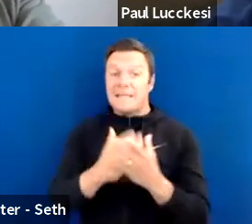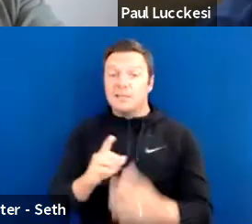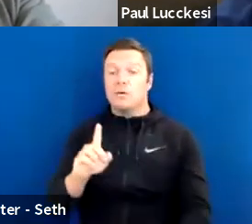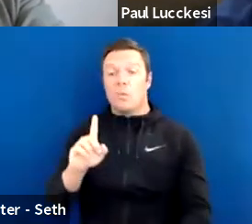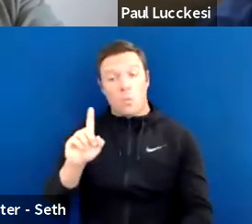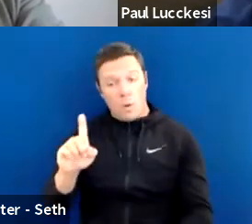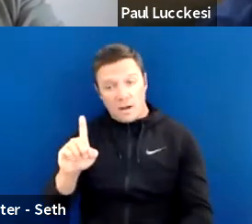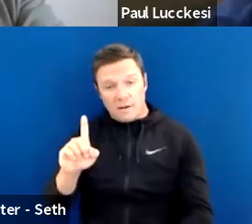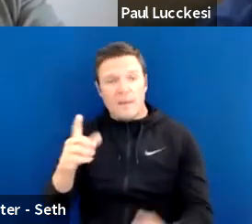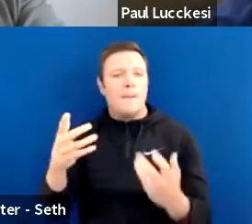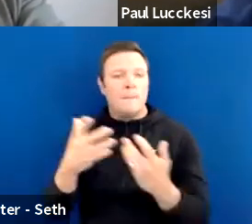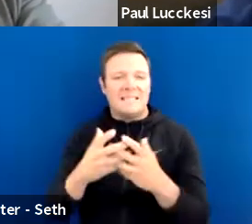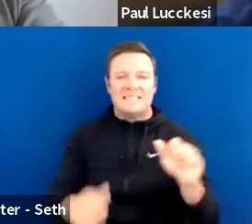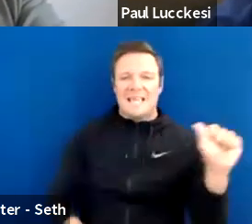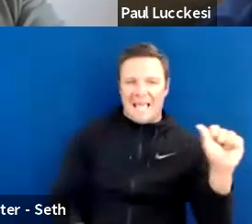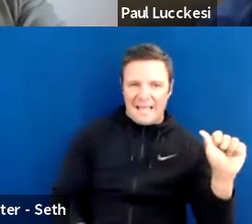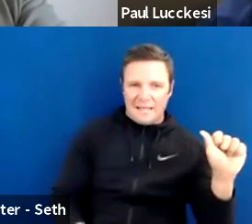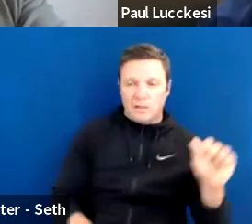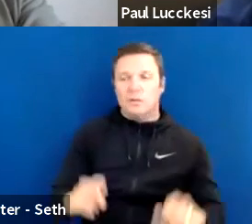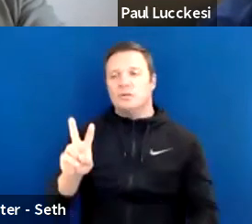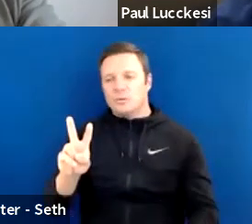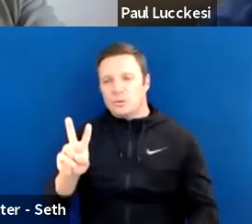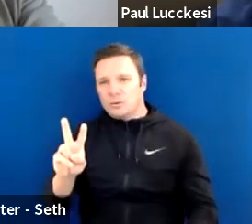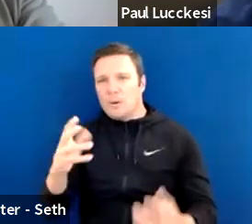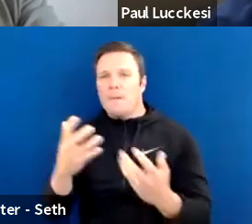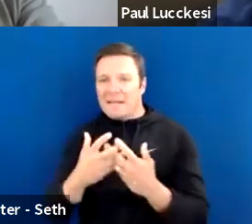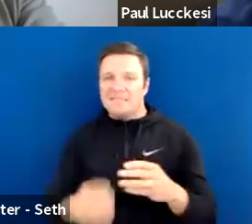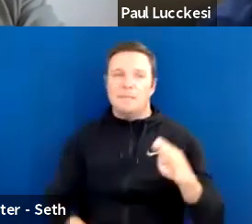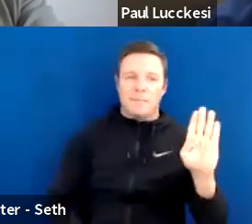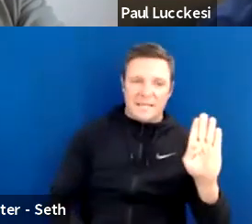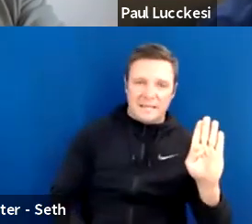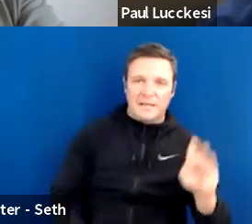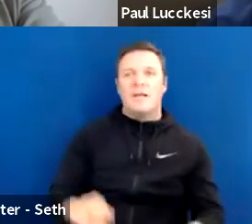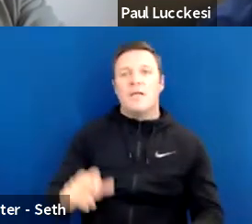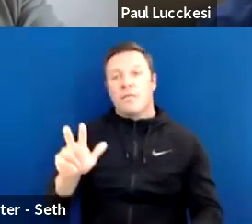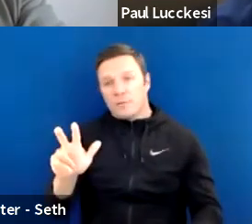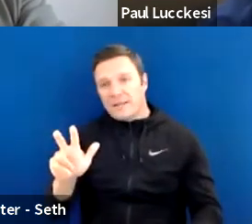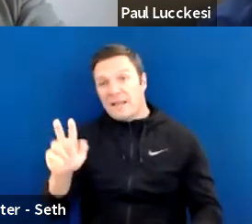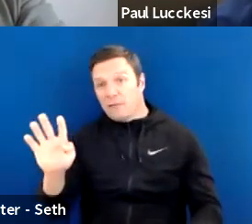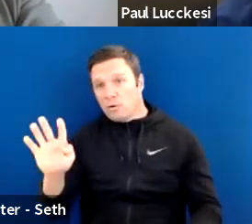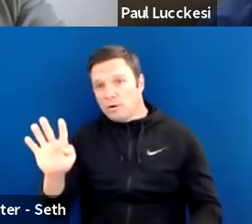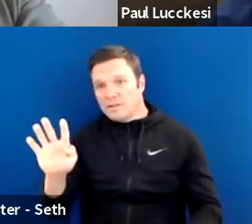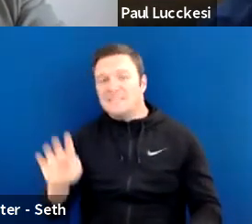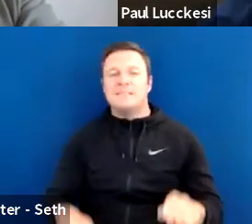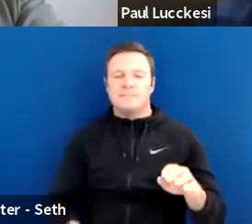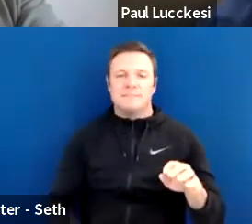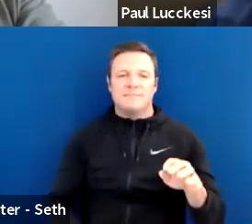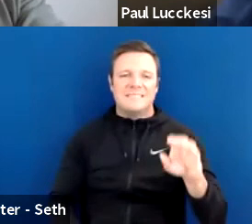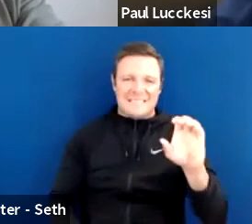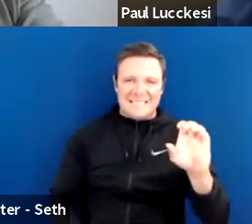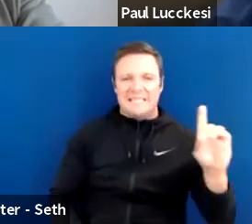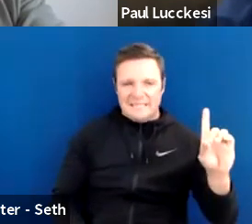to A, 2 correlates to B, and then 3 and 4 are C and D. Our workshops, though, also, we've been